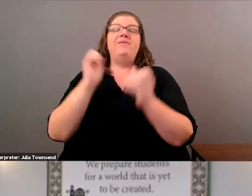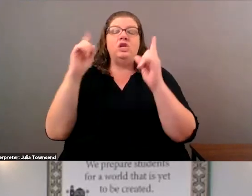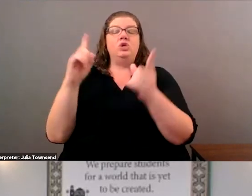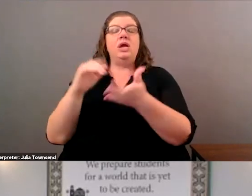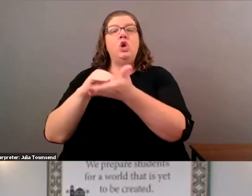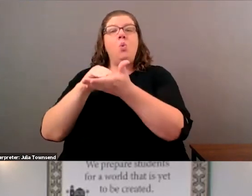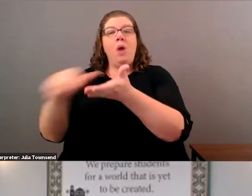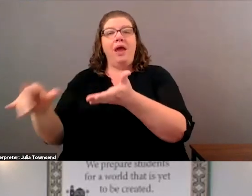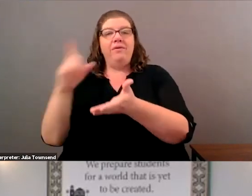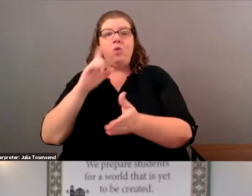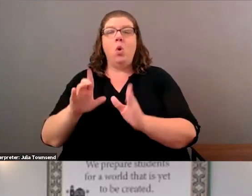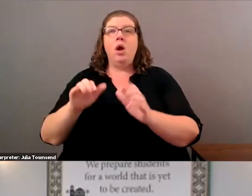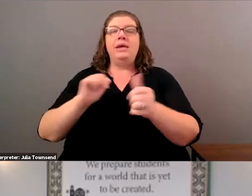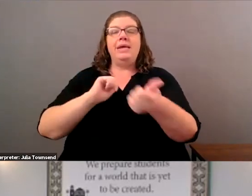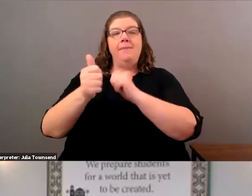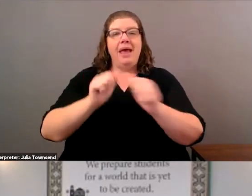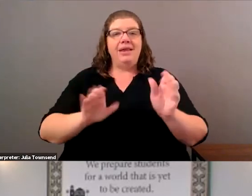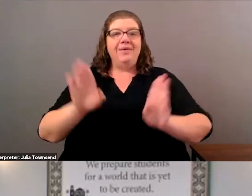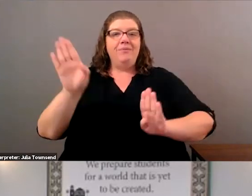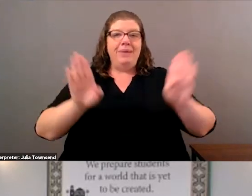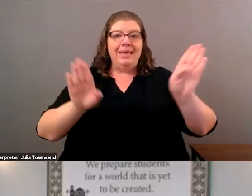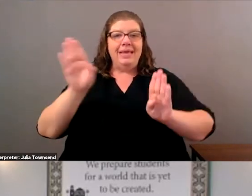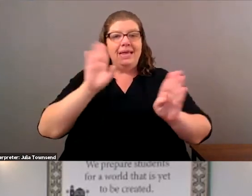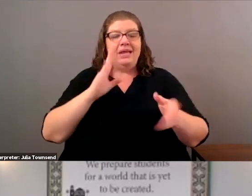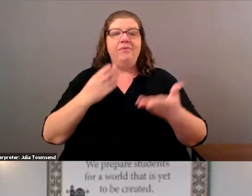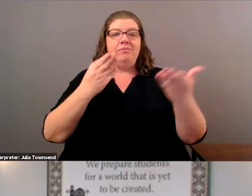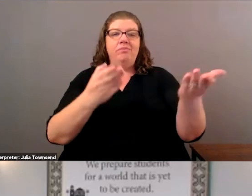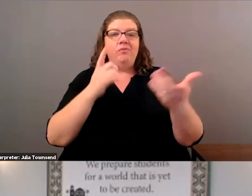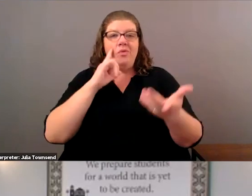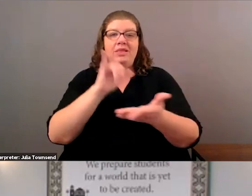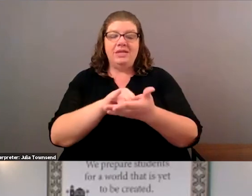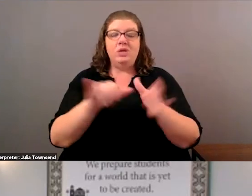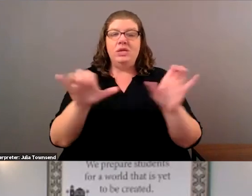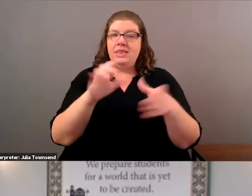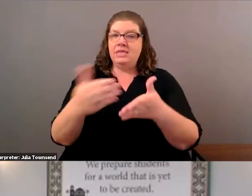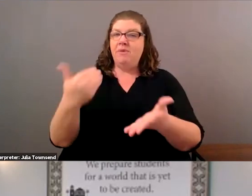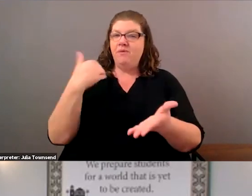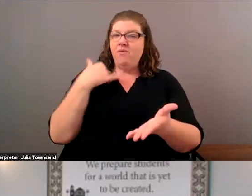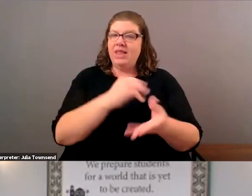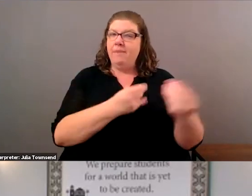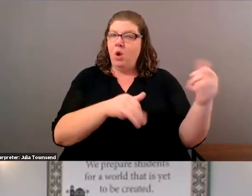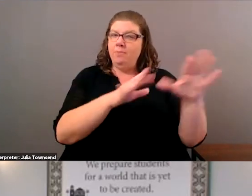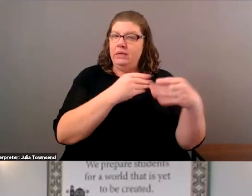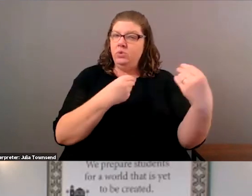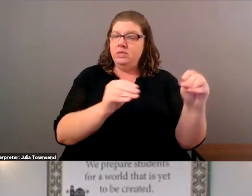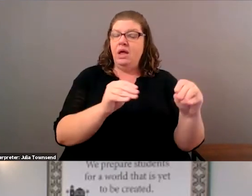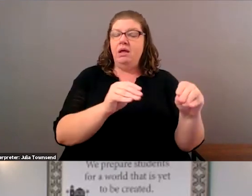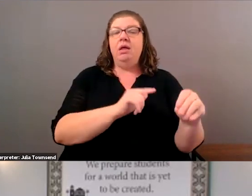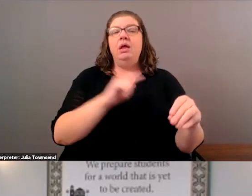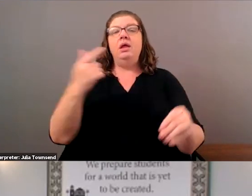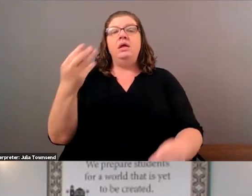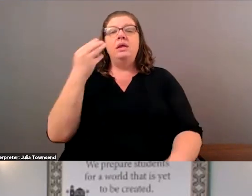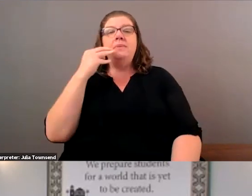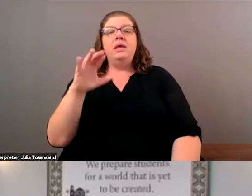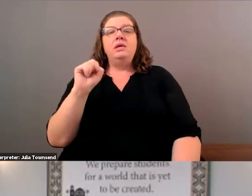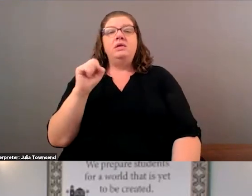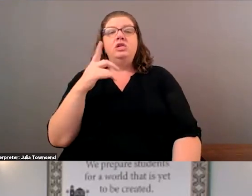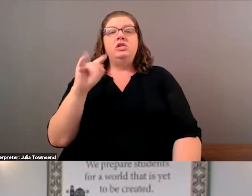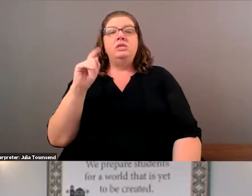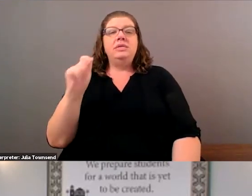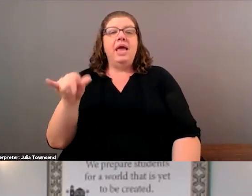to the sale of the Tatum property. We have done this before, and I will turn this item over to Ms. Jete for any further